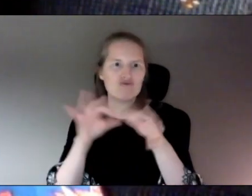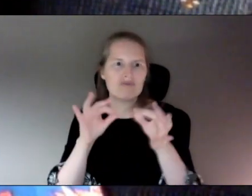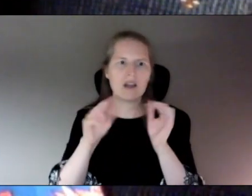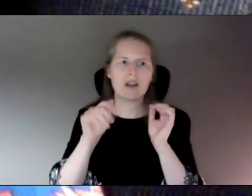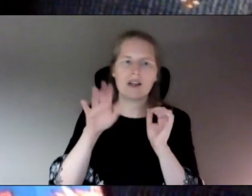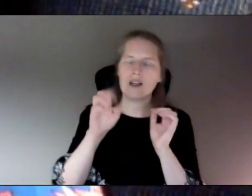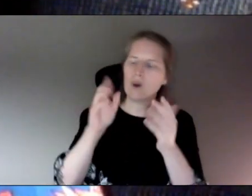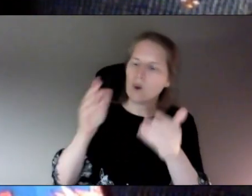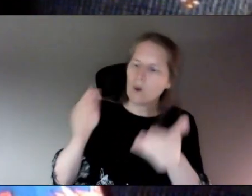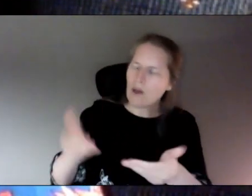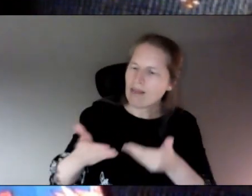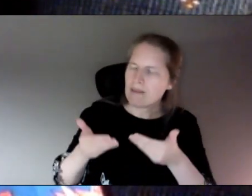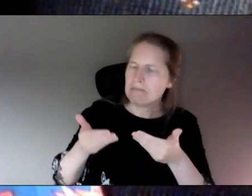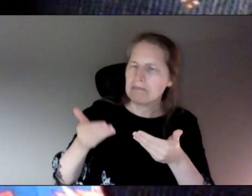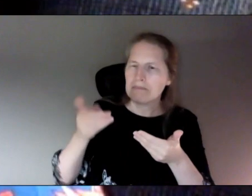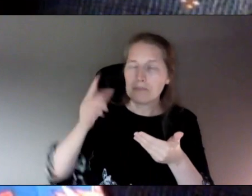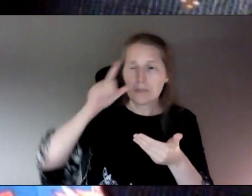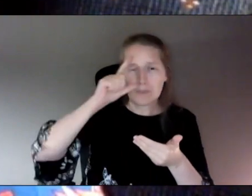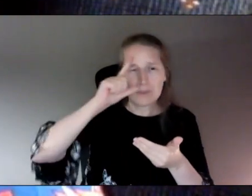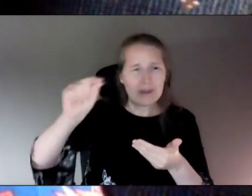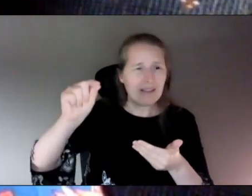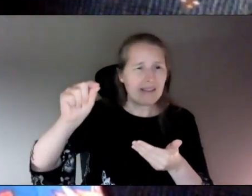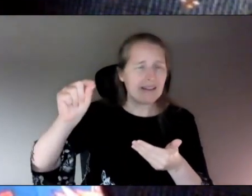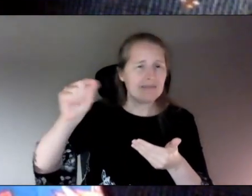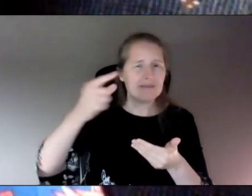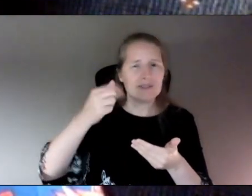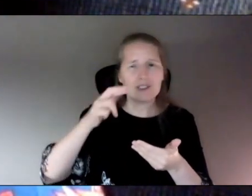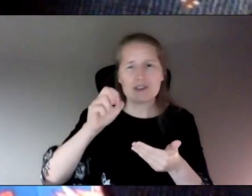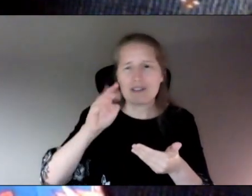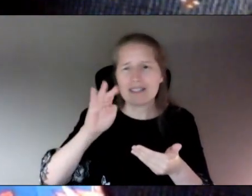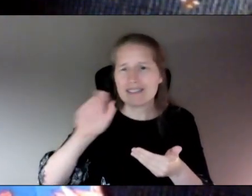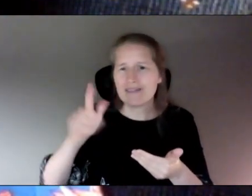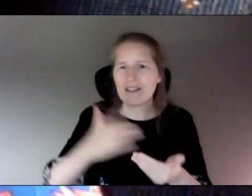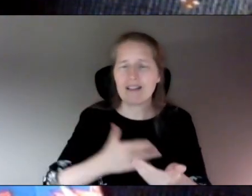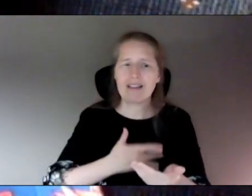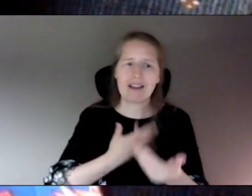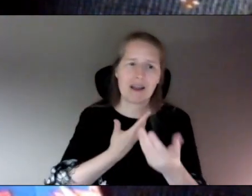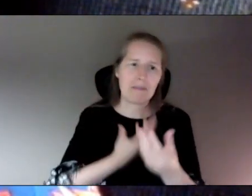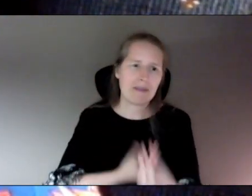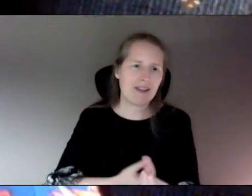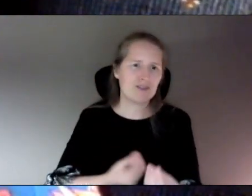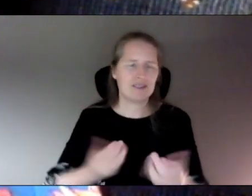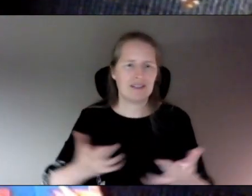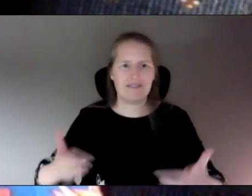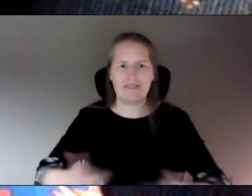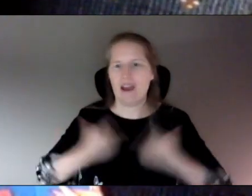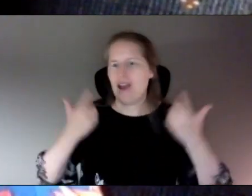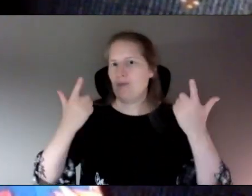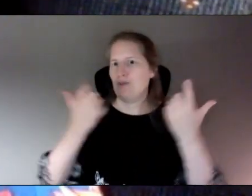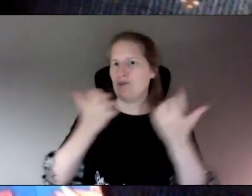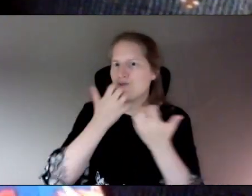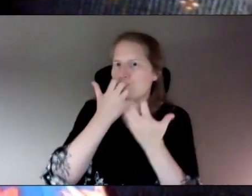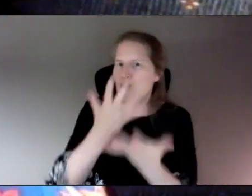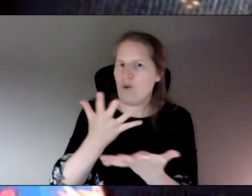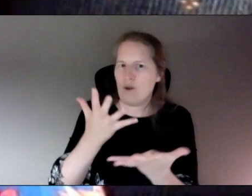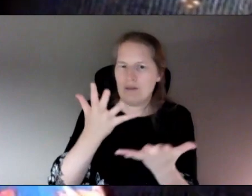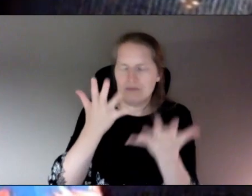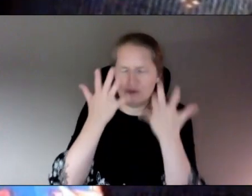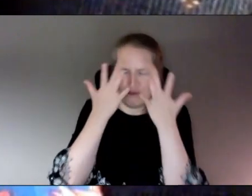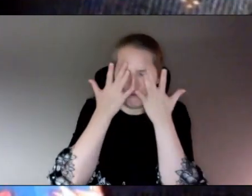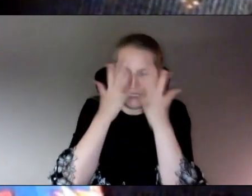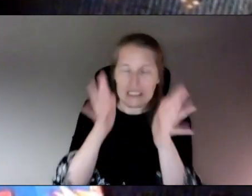welcoming, brilliant, graceful, compassionate, vibrant, warm, genius,